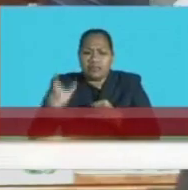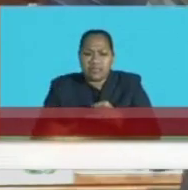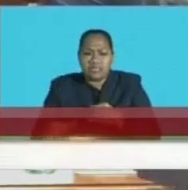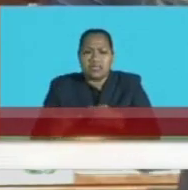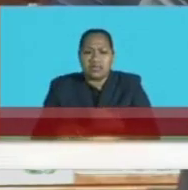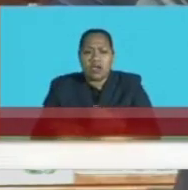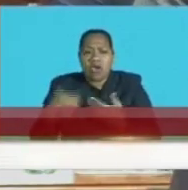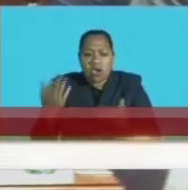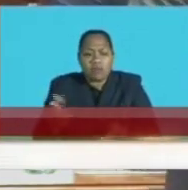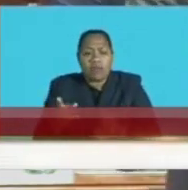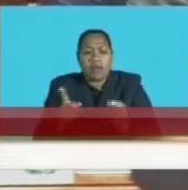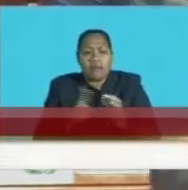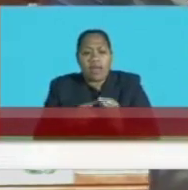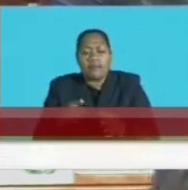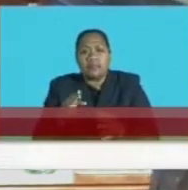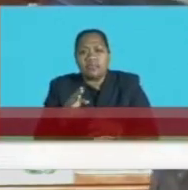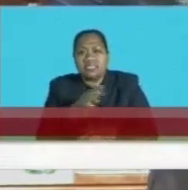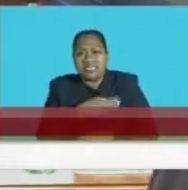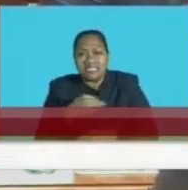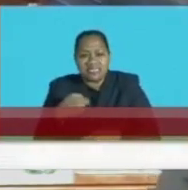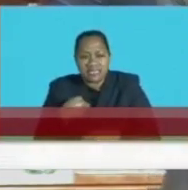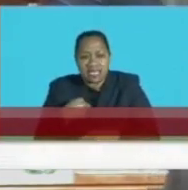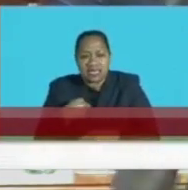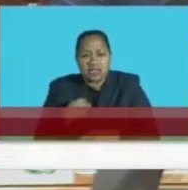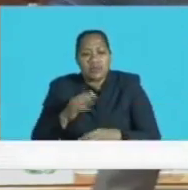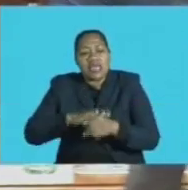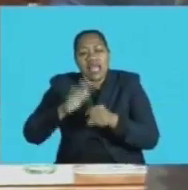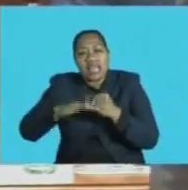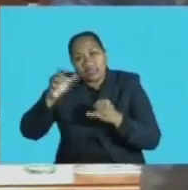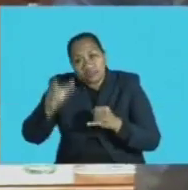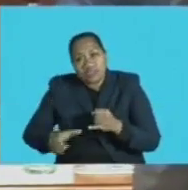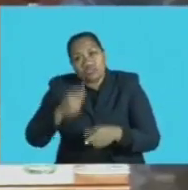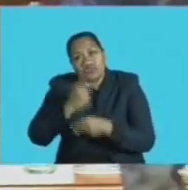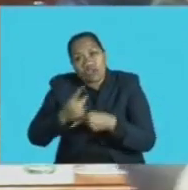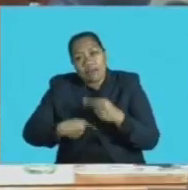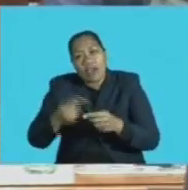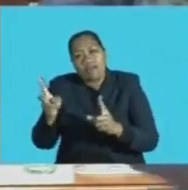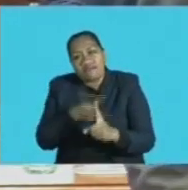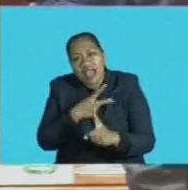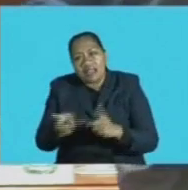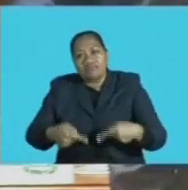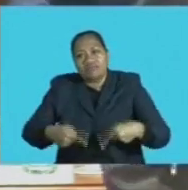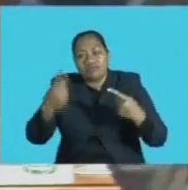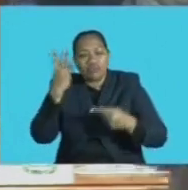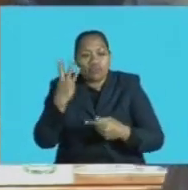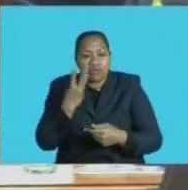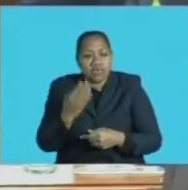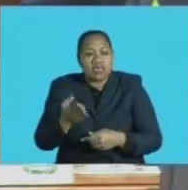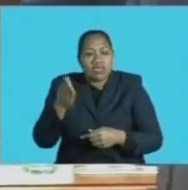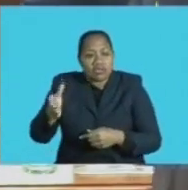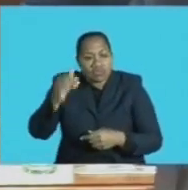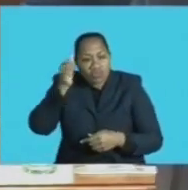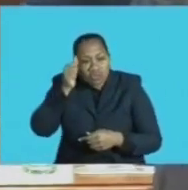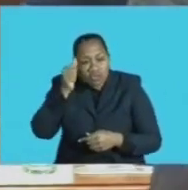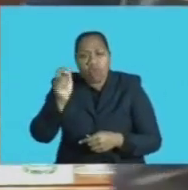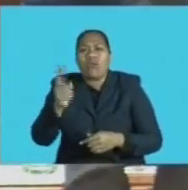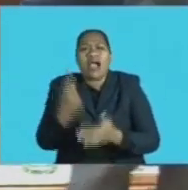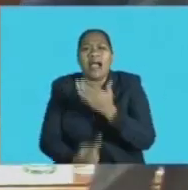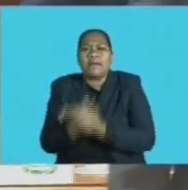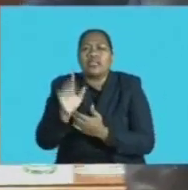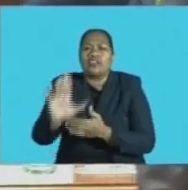be the last person talking about violence against women in this house. Should be the last. You should know what's happening in your own